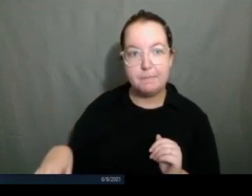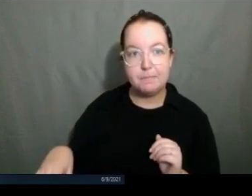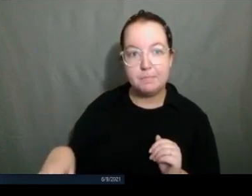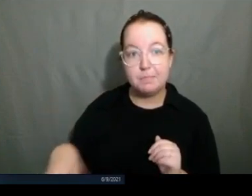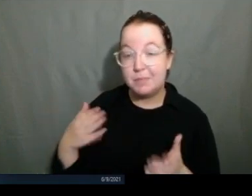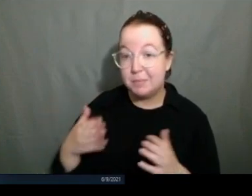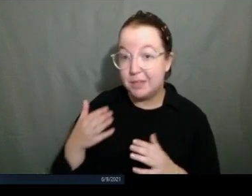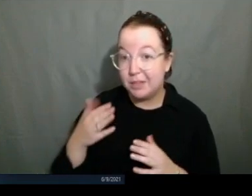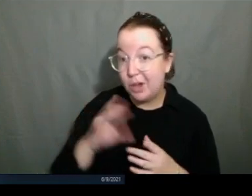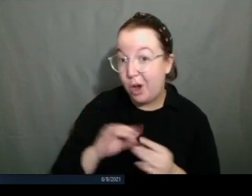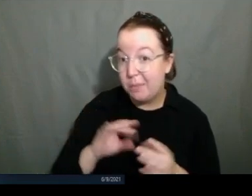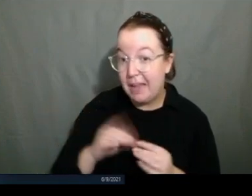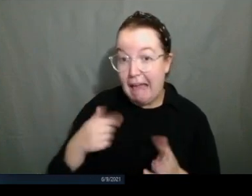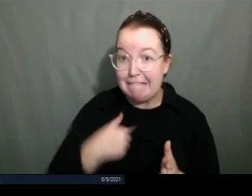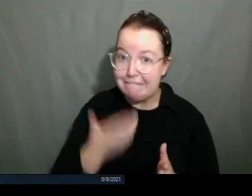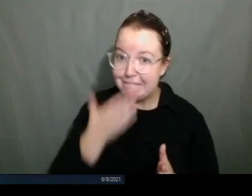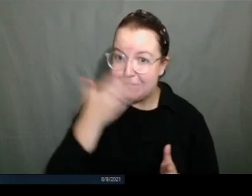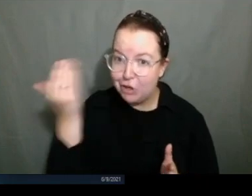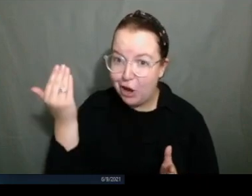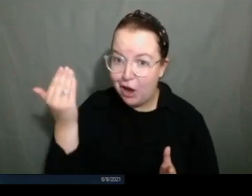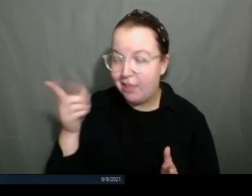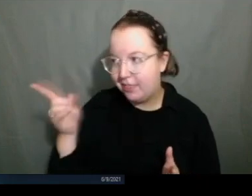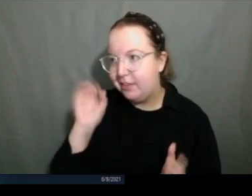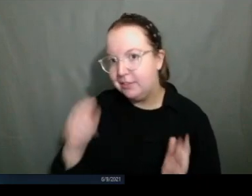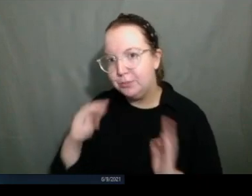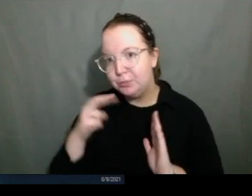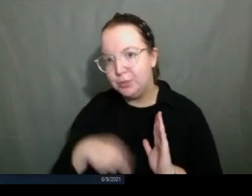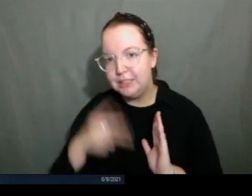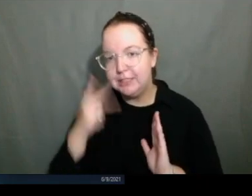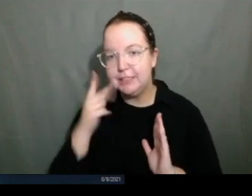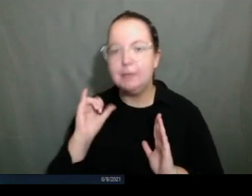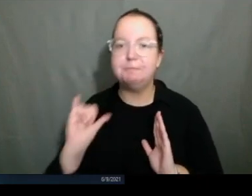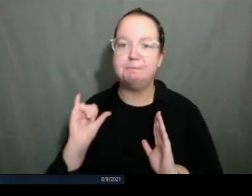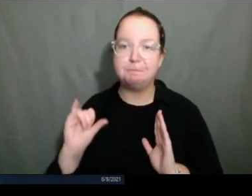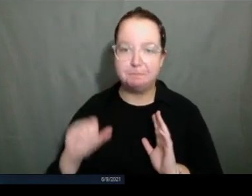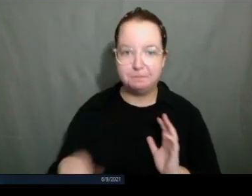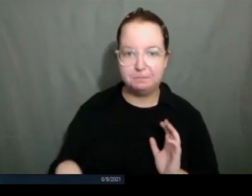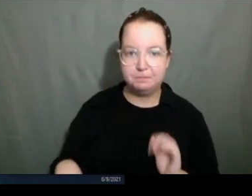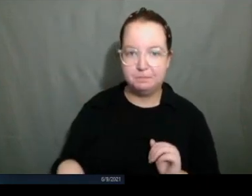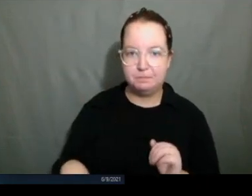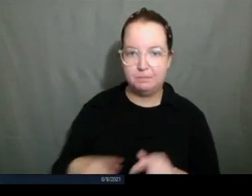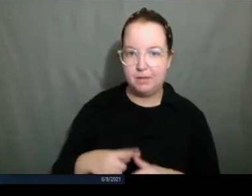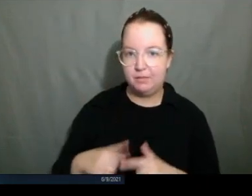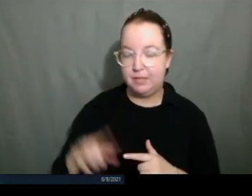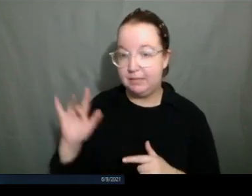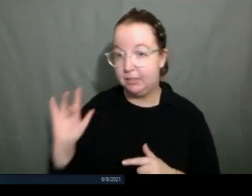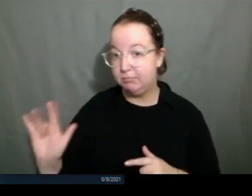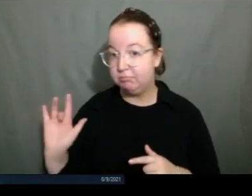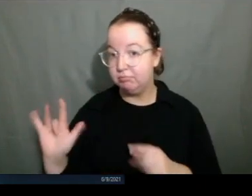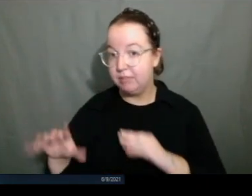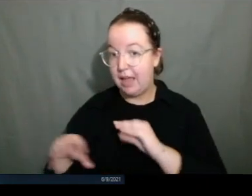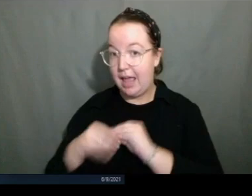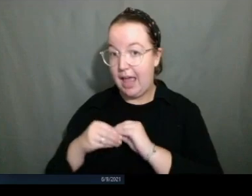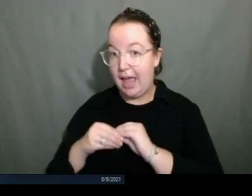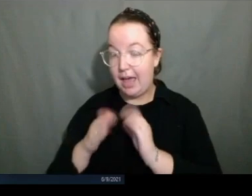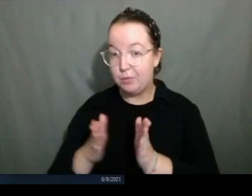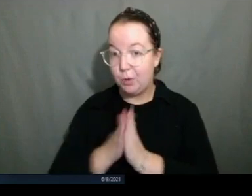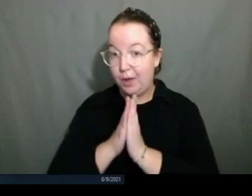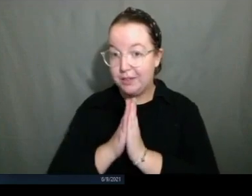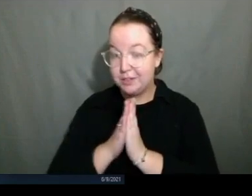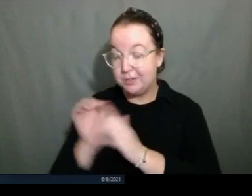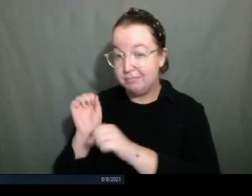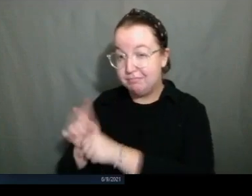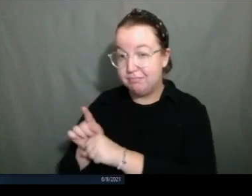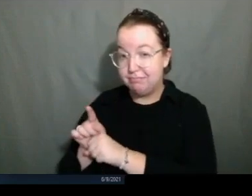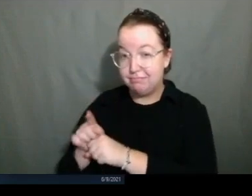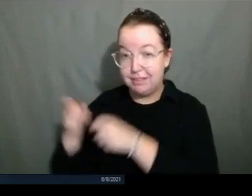comment for your manager. And then once you've done that, you would just select add request, and it would notify the